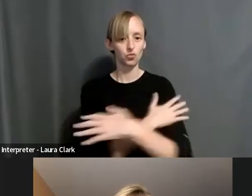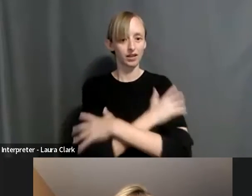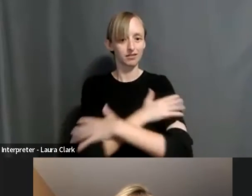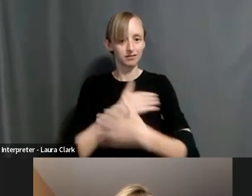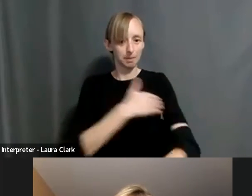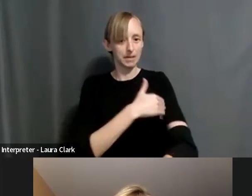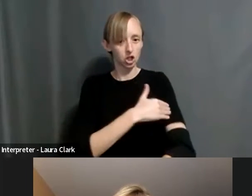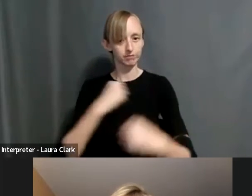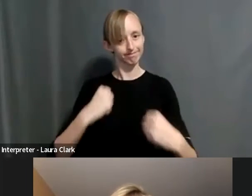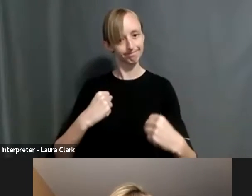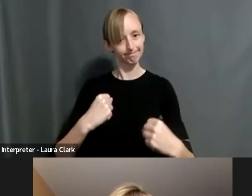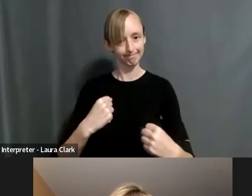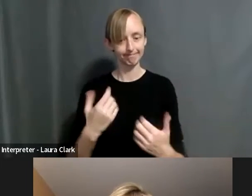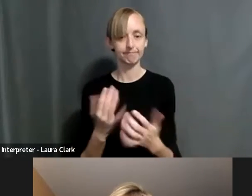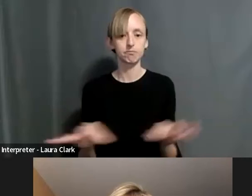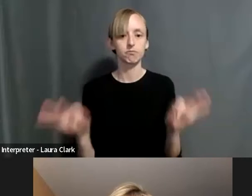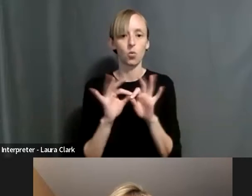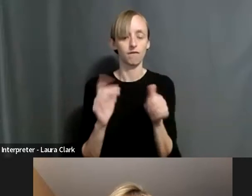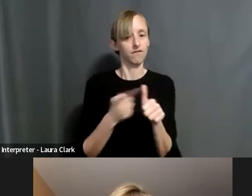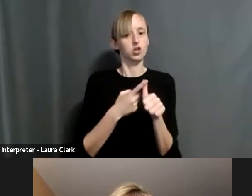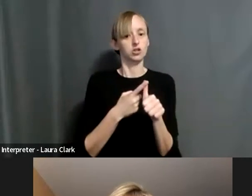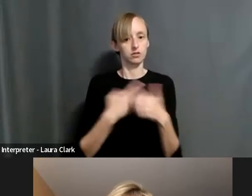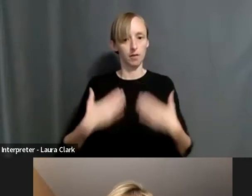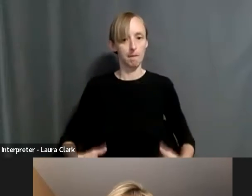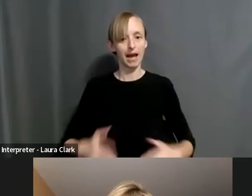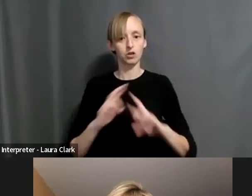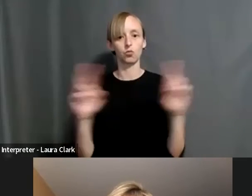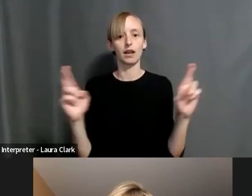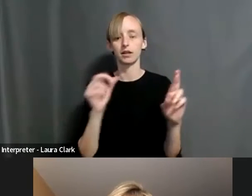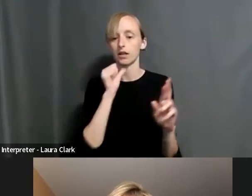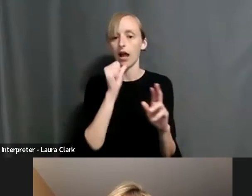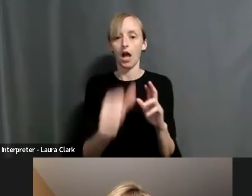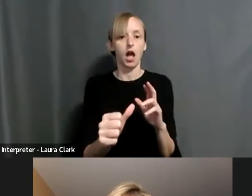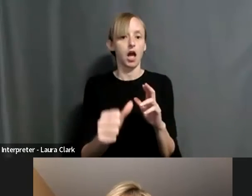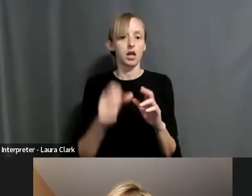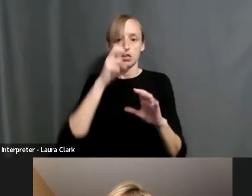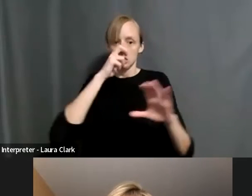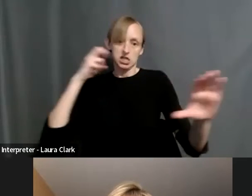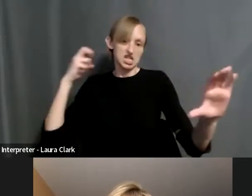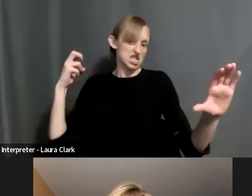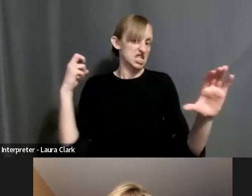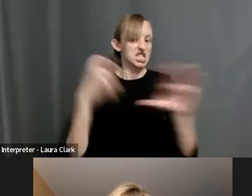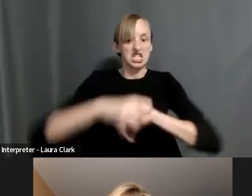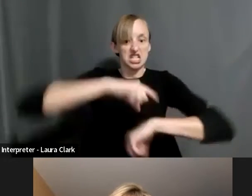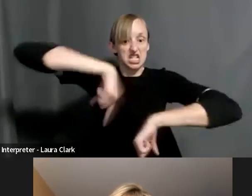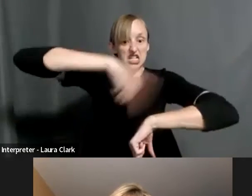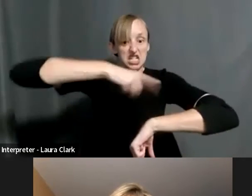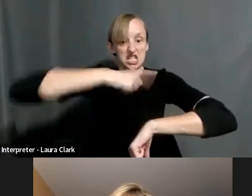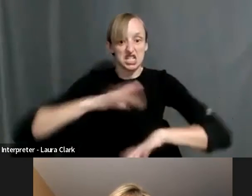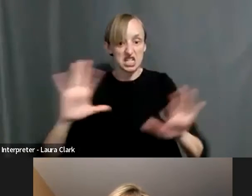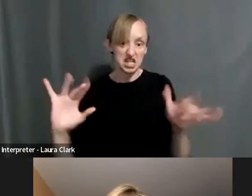important, and not going super ham the first time you get out